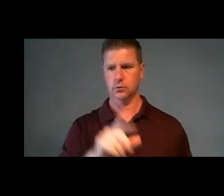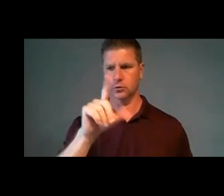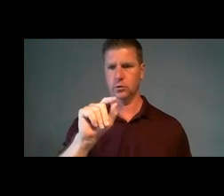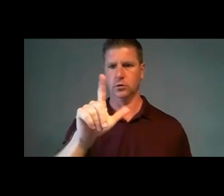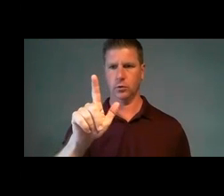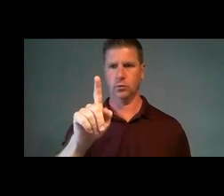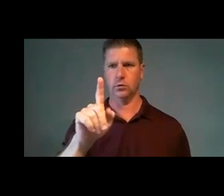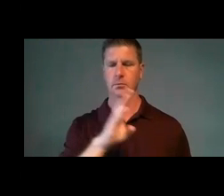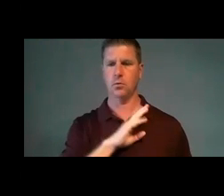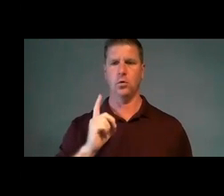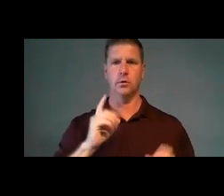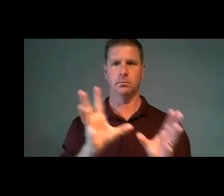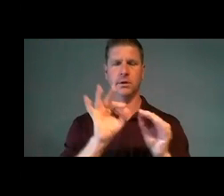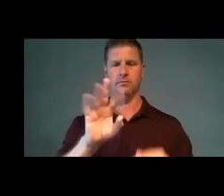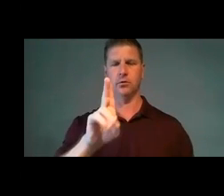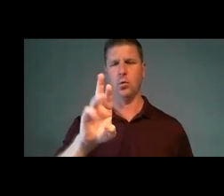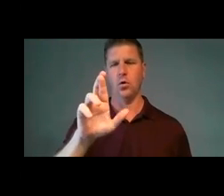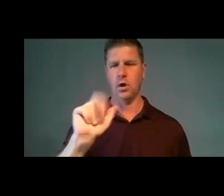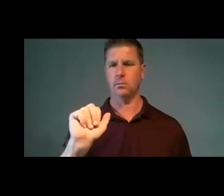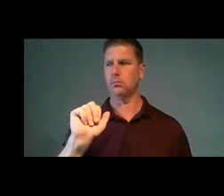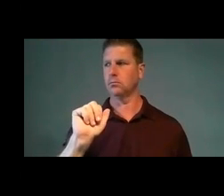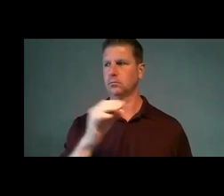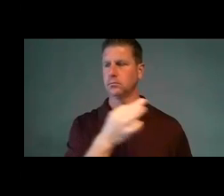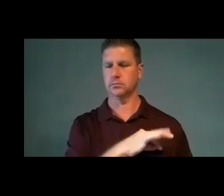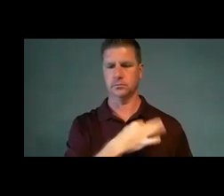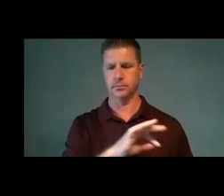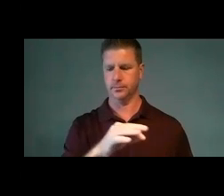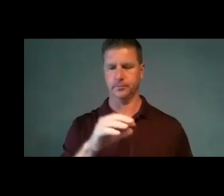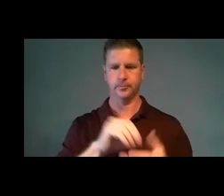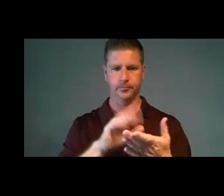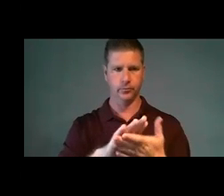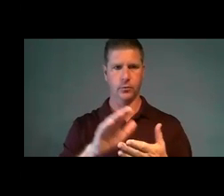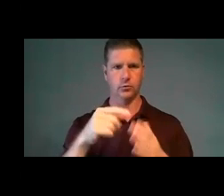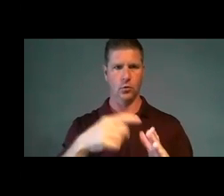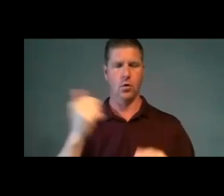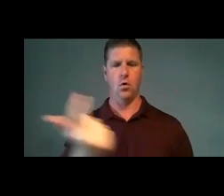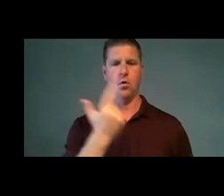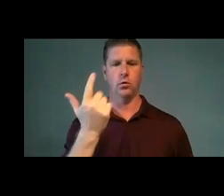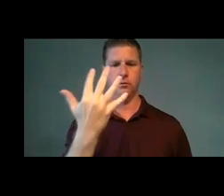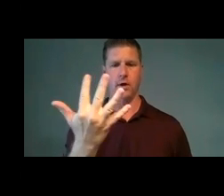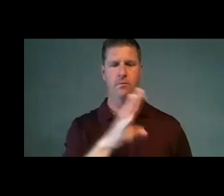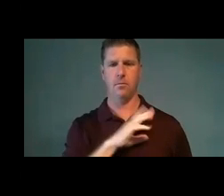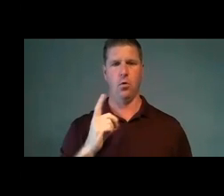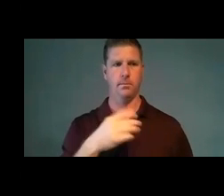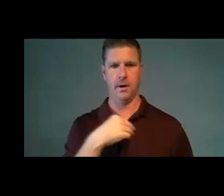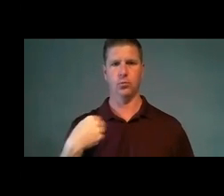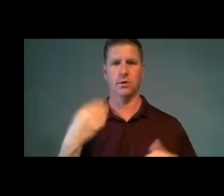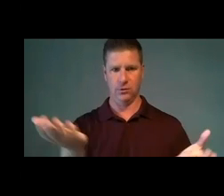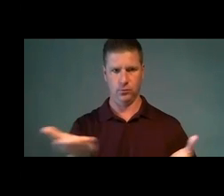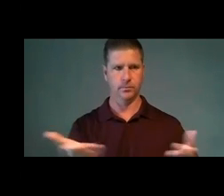2021 regular board meeting of the Urban Redevelopment Authority of Pittsburgh. Let the record show all 5 members of the board are